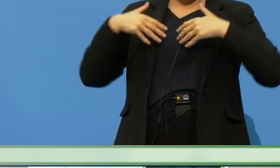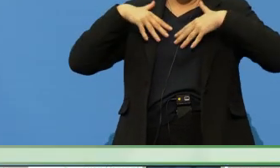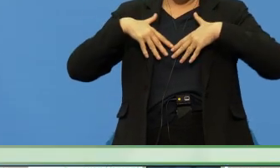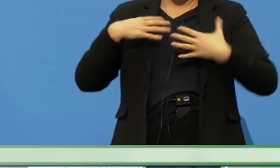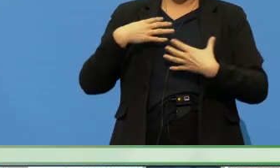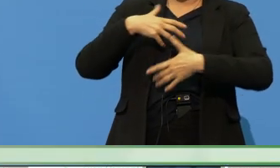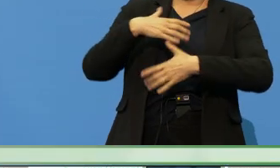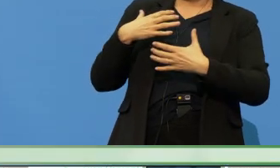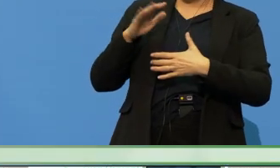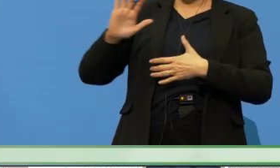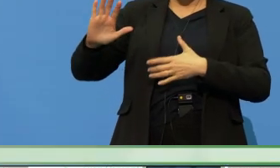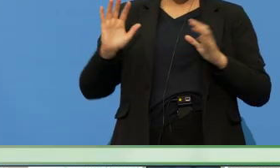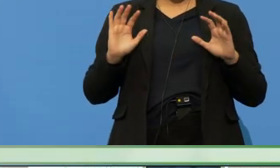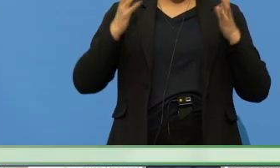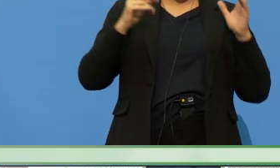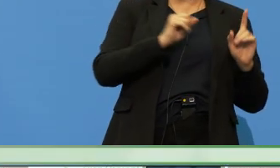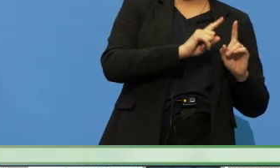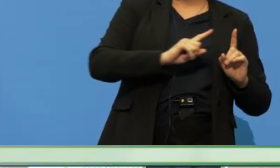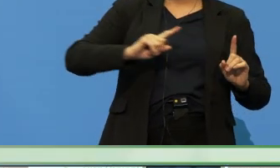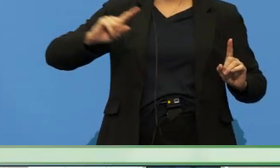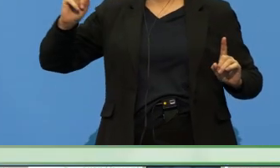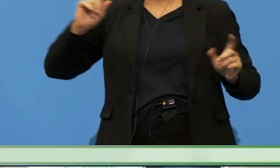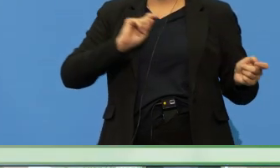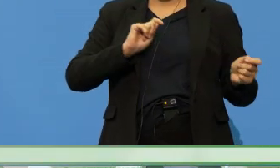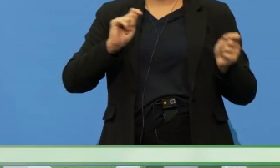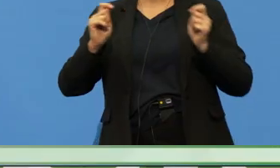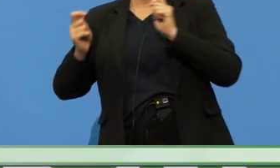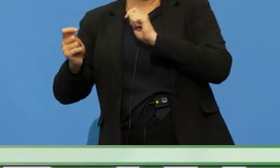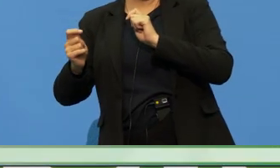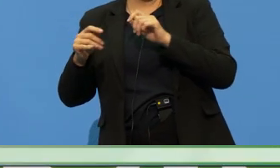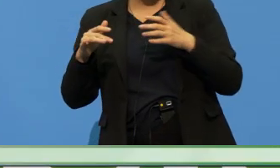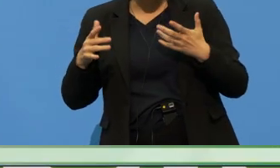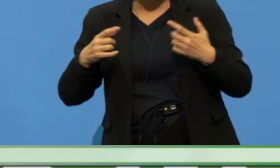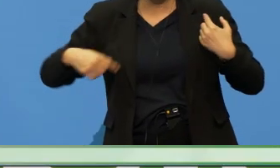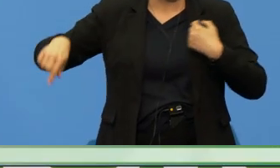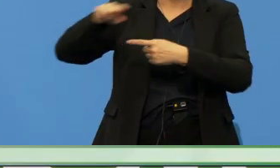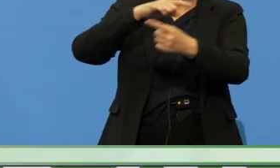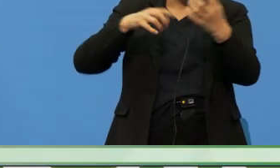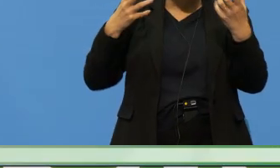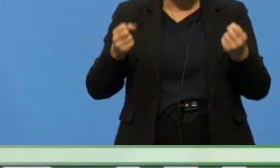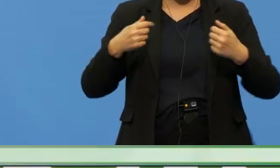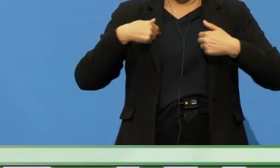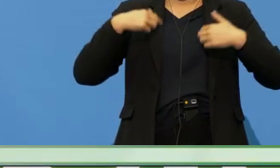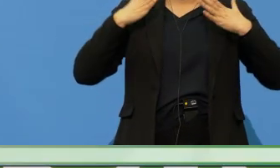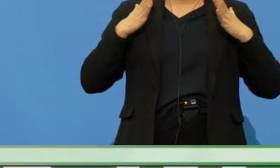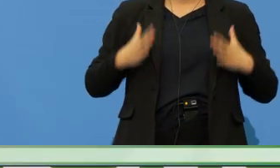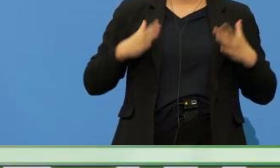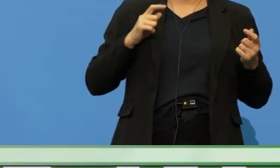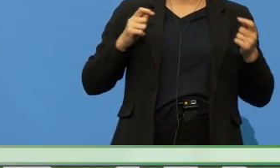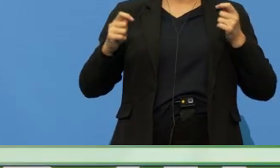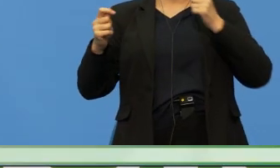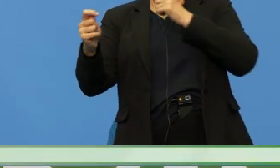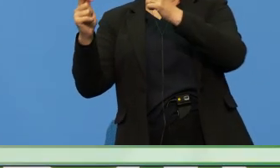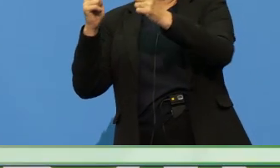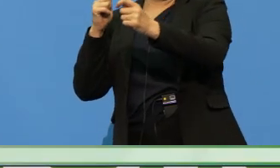lifetime is a condition that we all share. So when you work with universal design, there is no them and